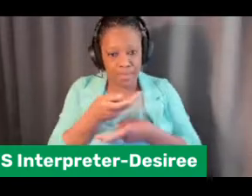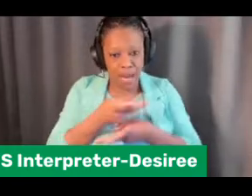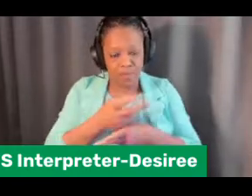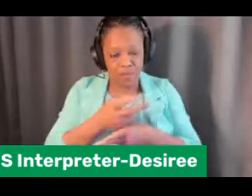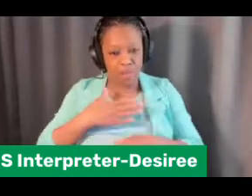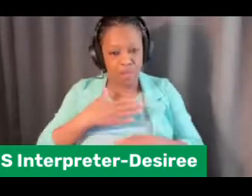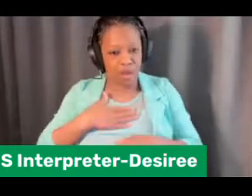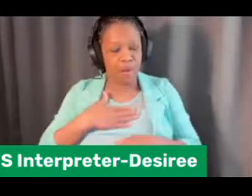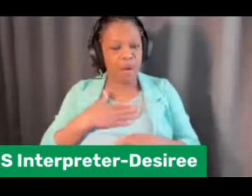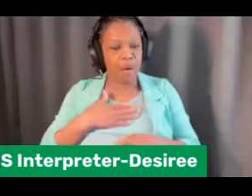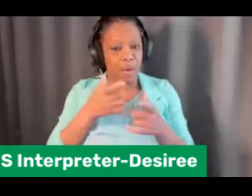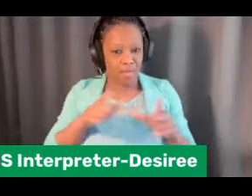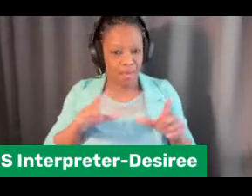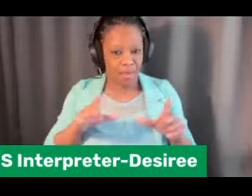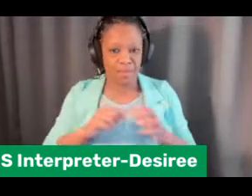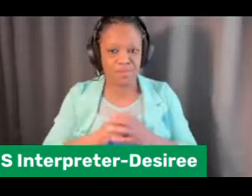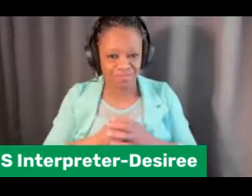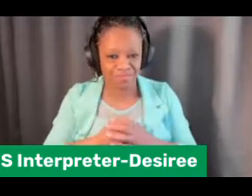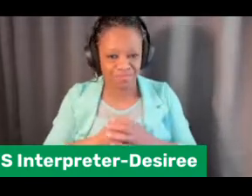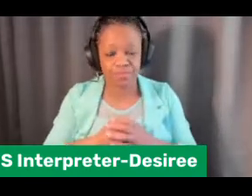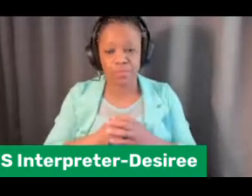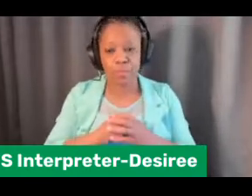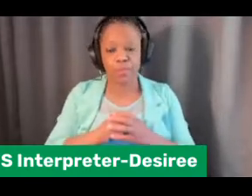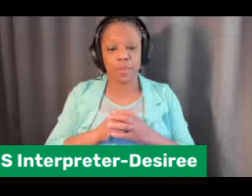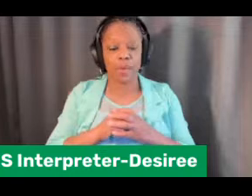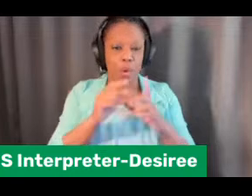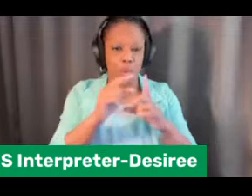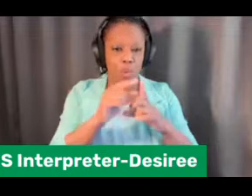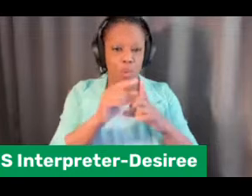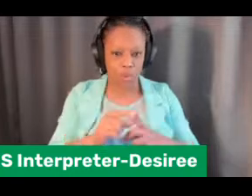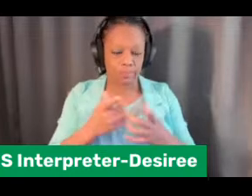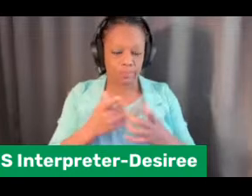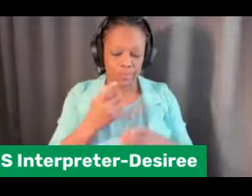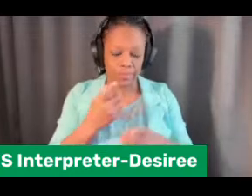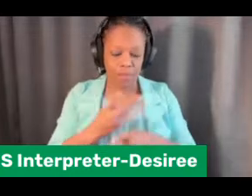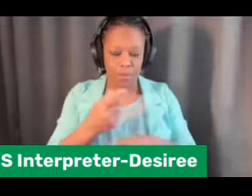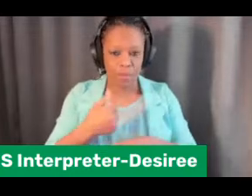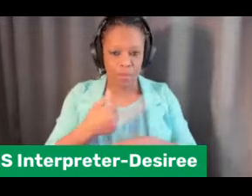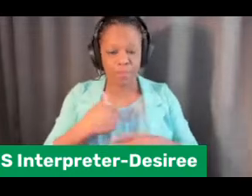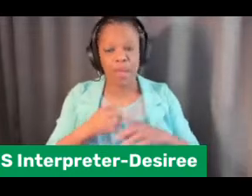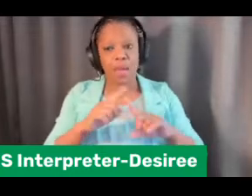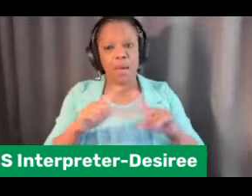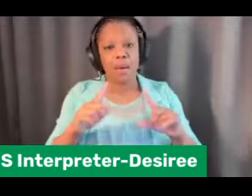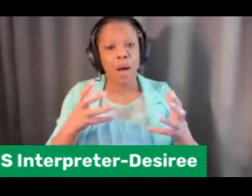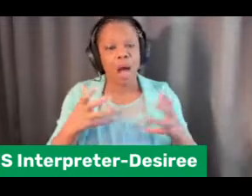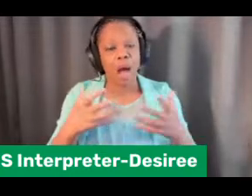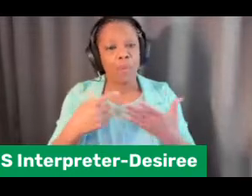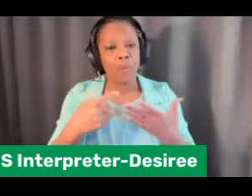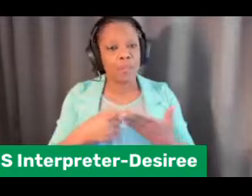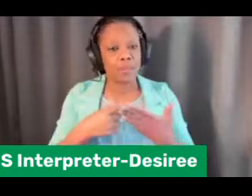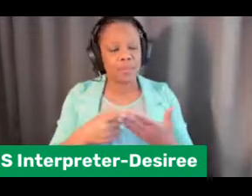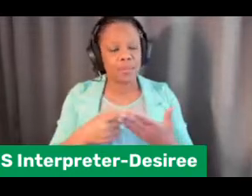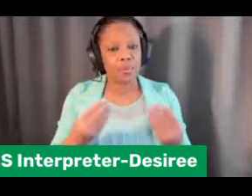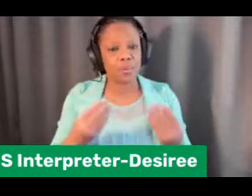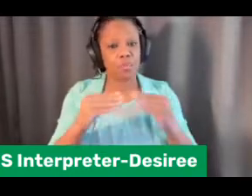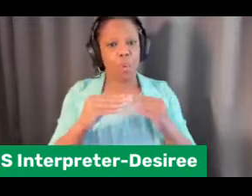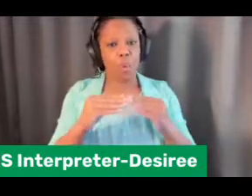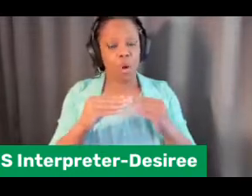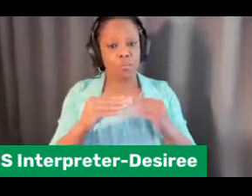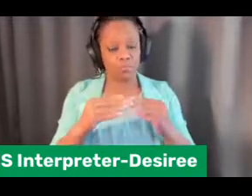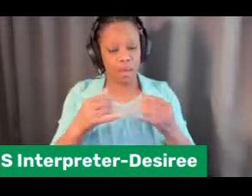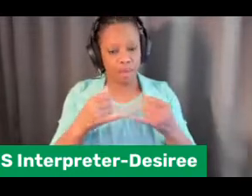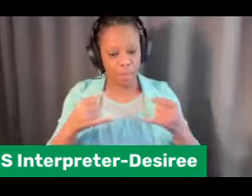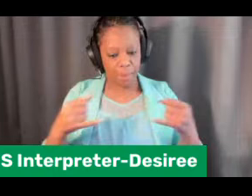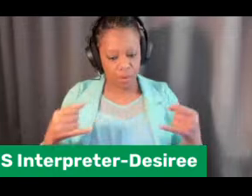now. Again, I want to talk more specifically about the inextricable boundedness we have to each other, the world as a